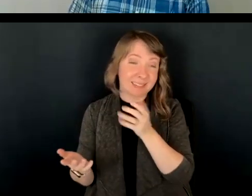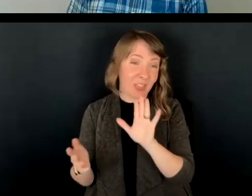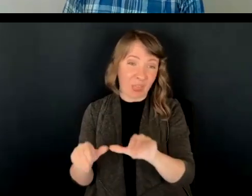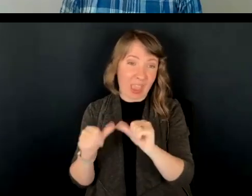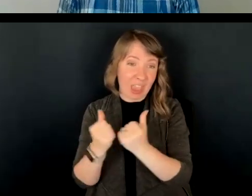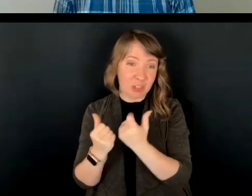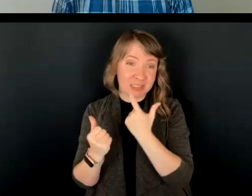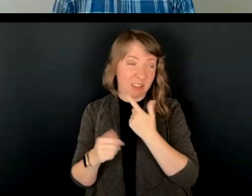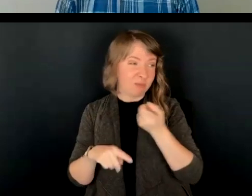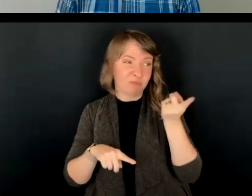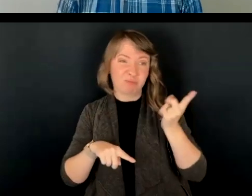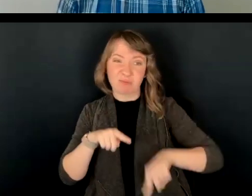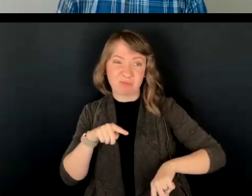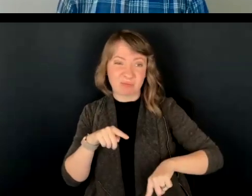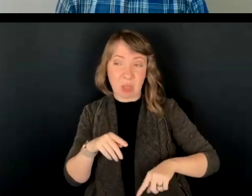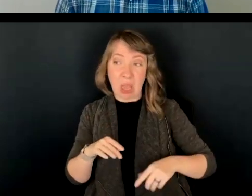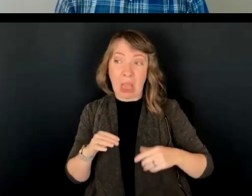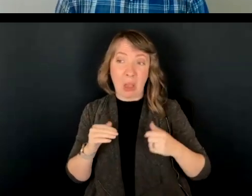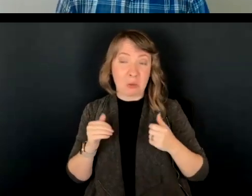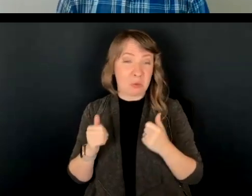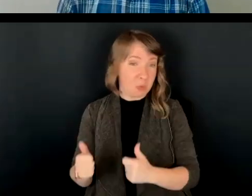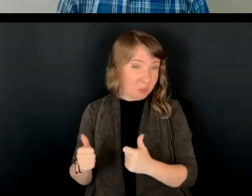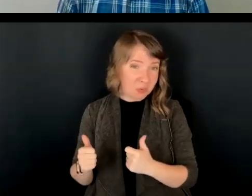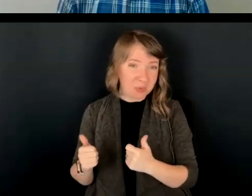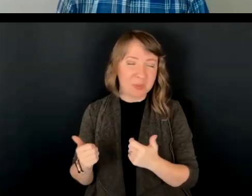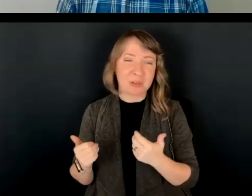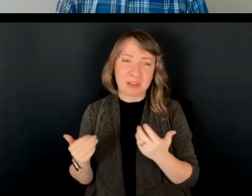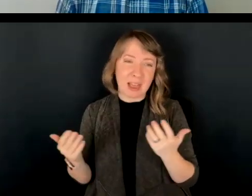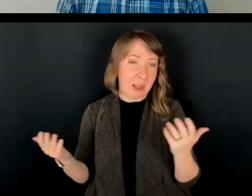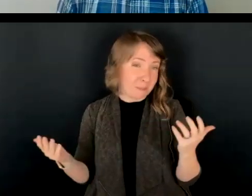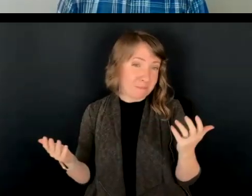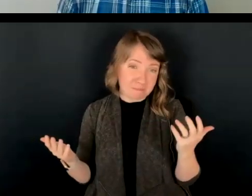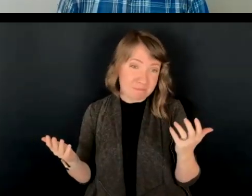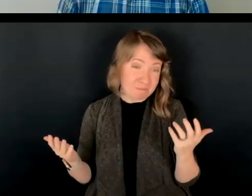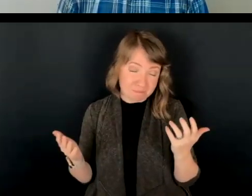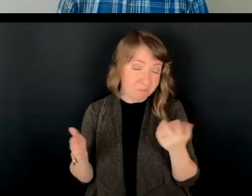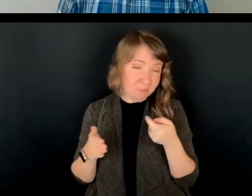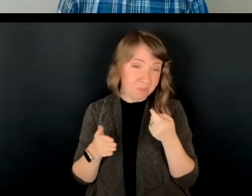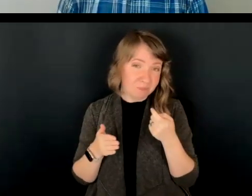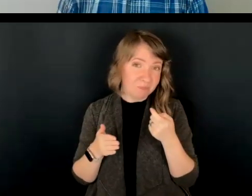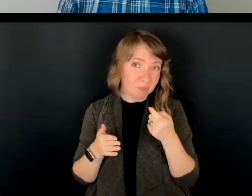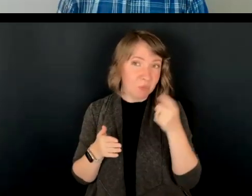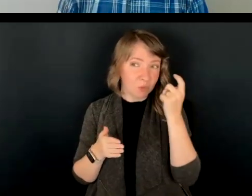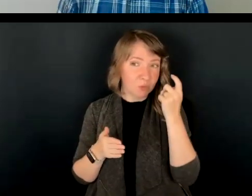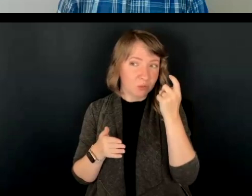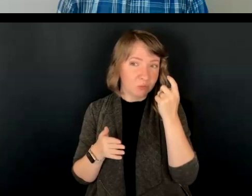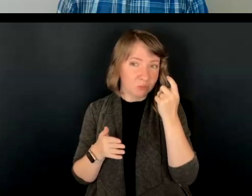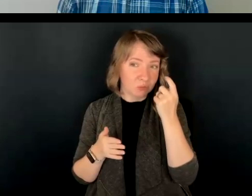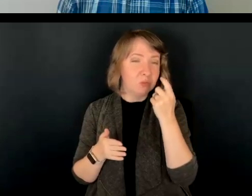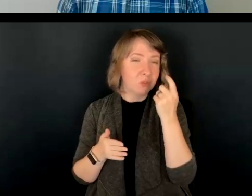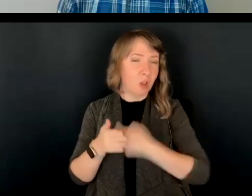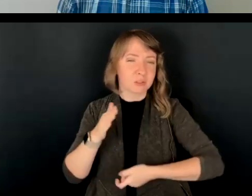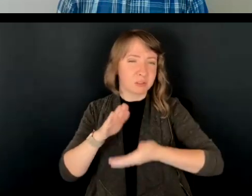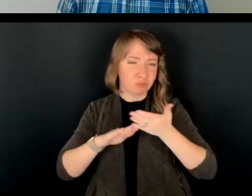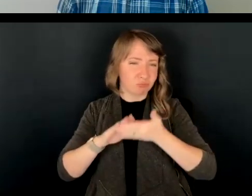can't. Cool. That's very cost productive right there for everybody